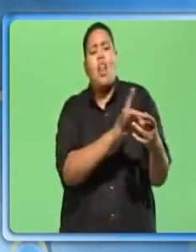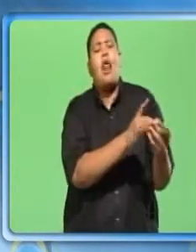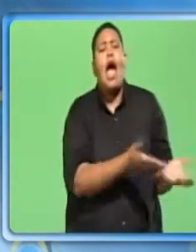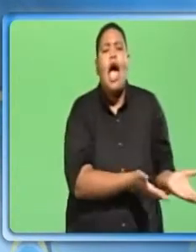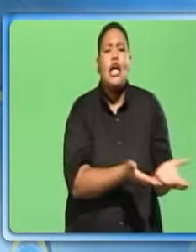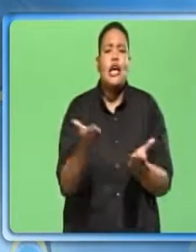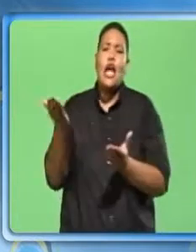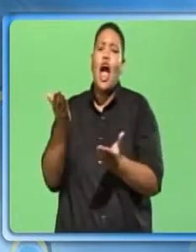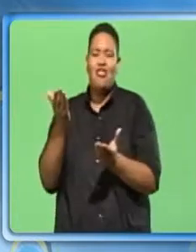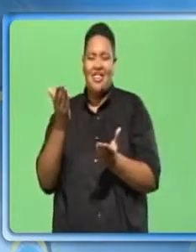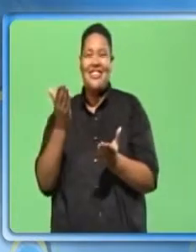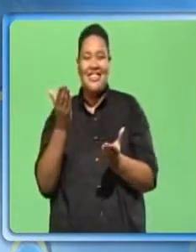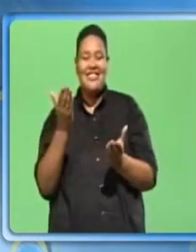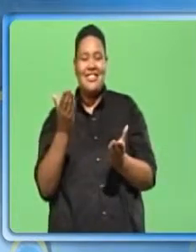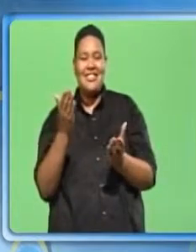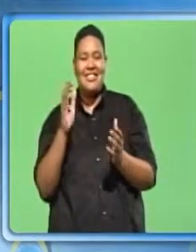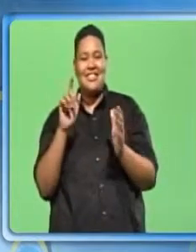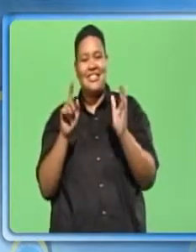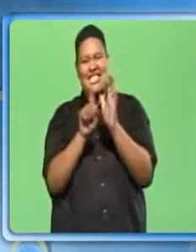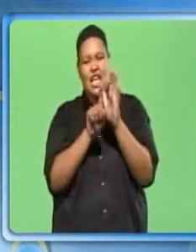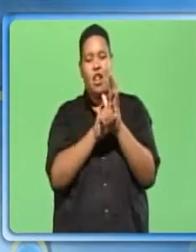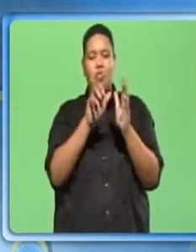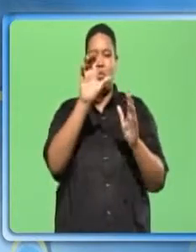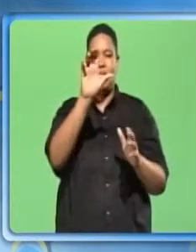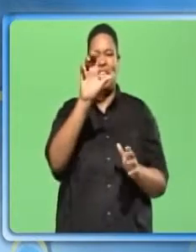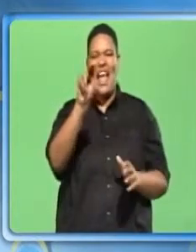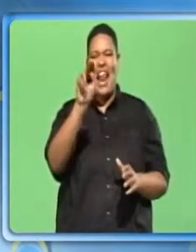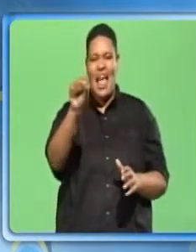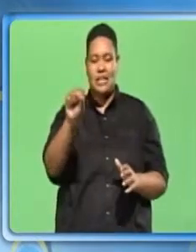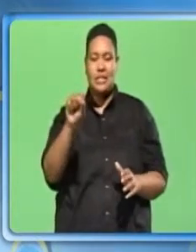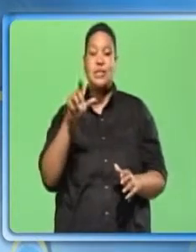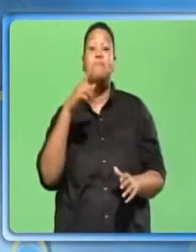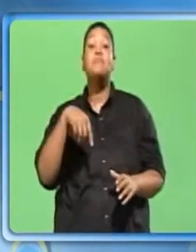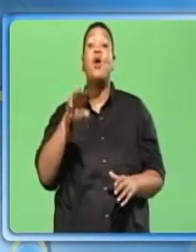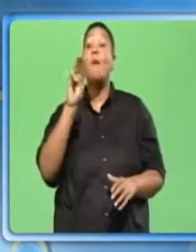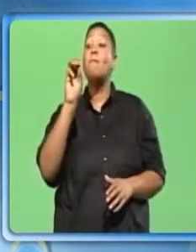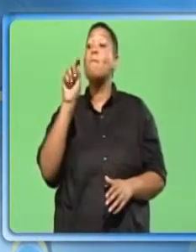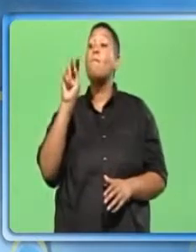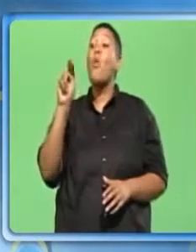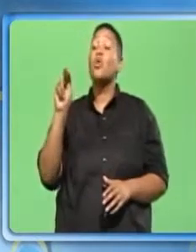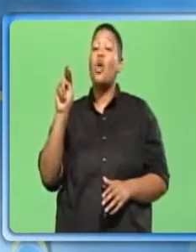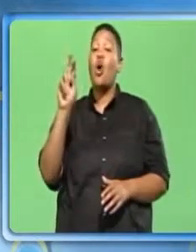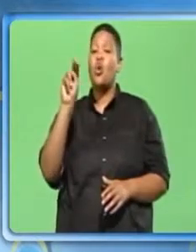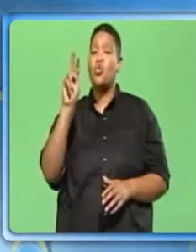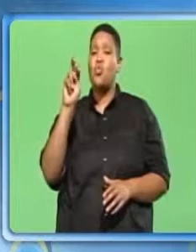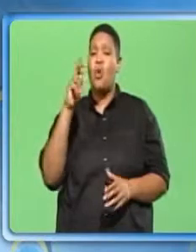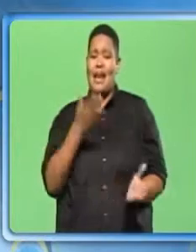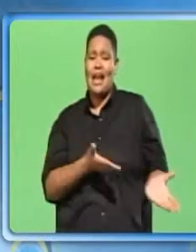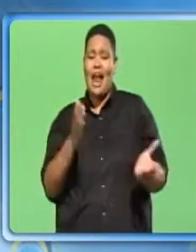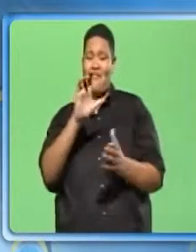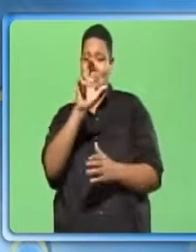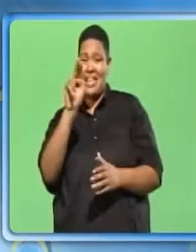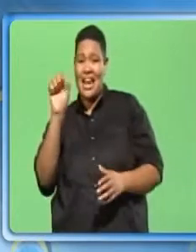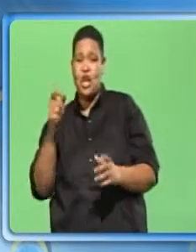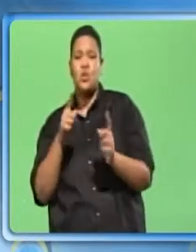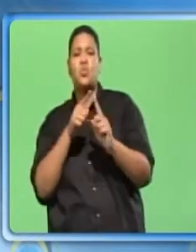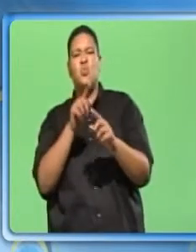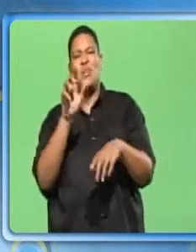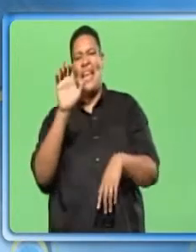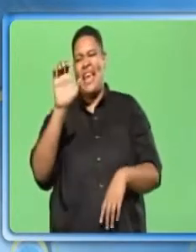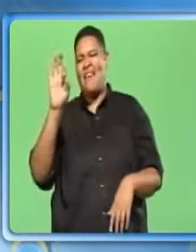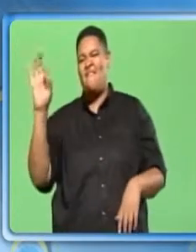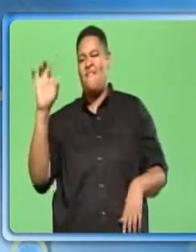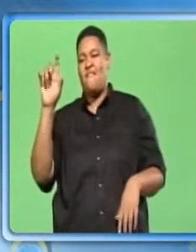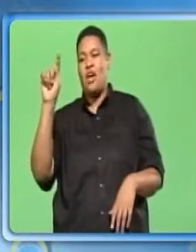the central nervous system. The motor neuron carries a signal from the central nervous system to the effectors.